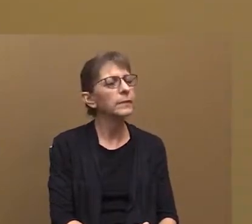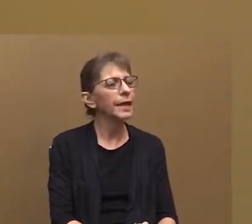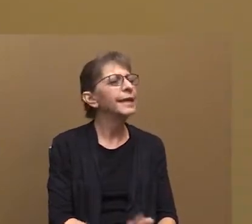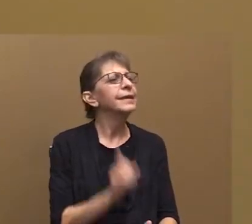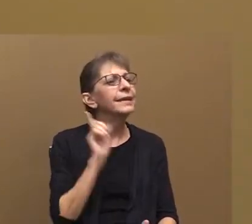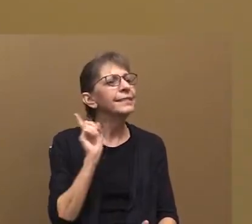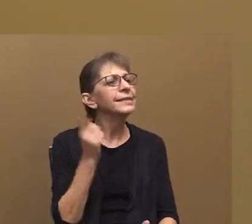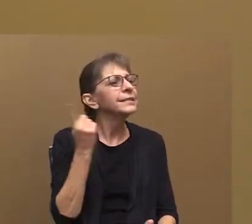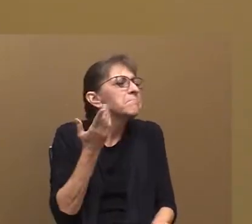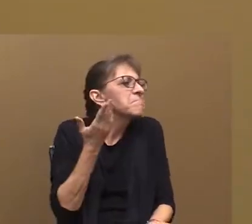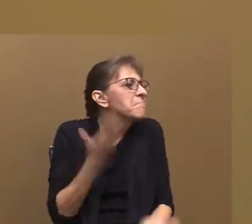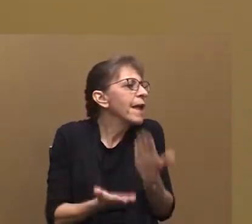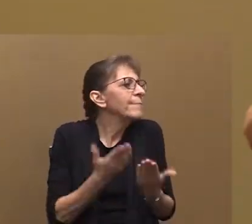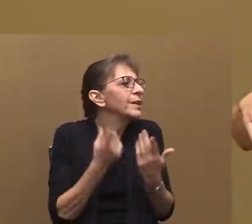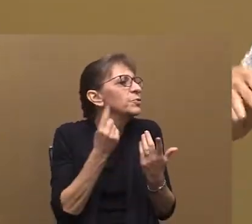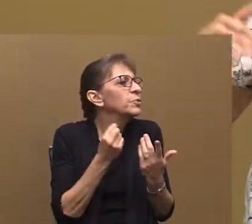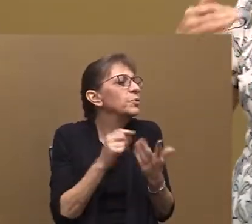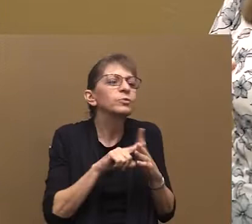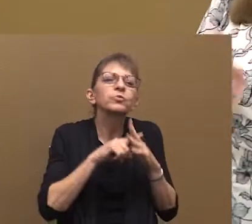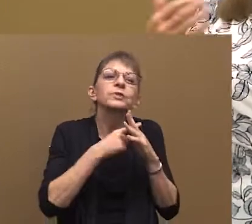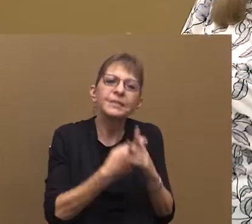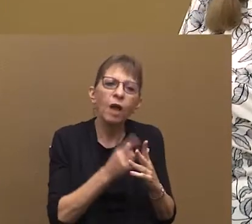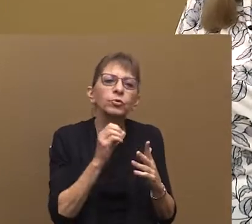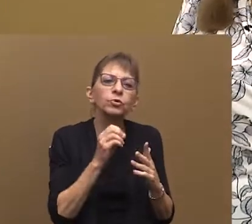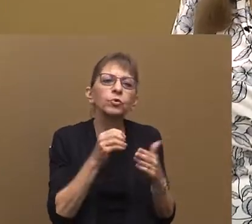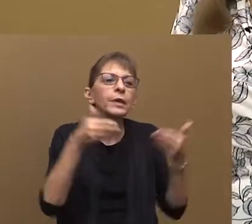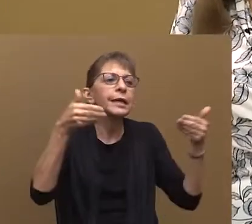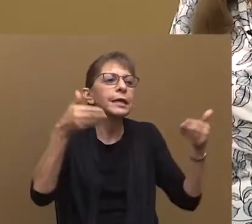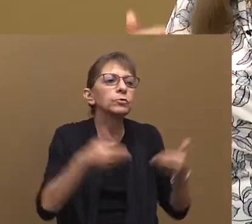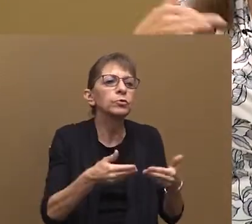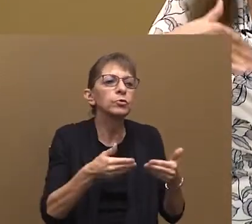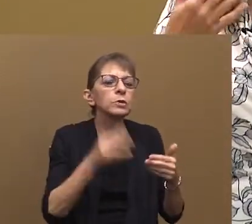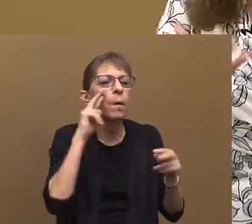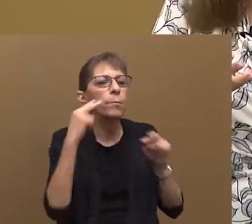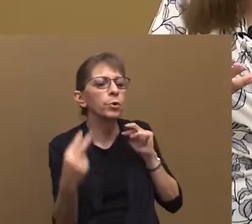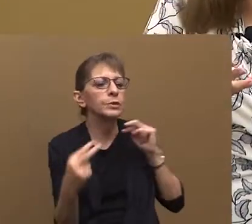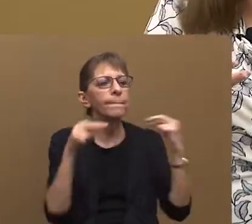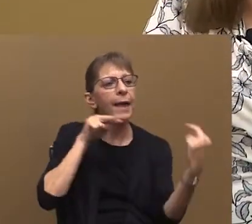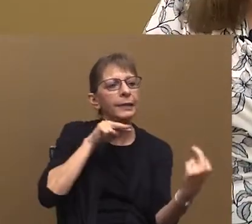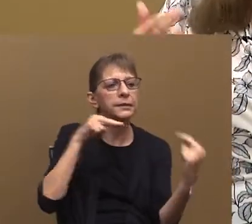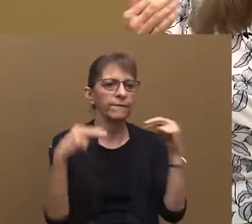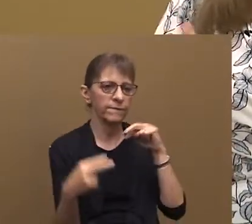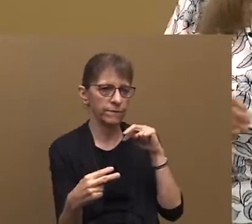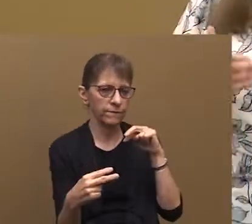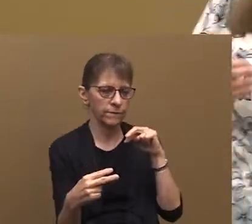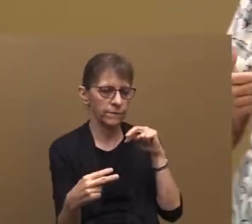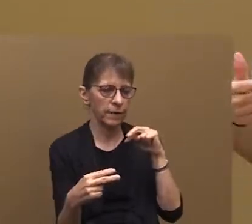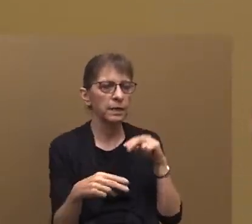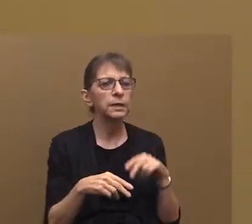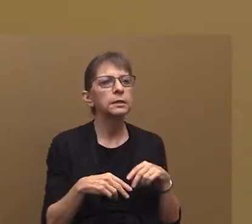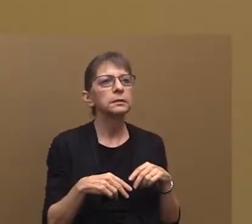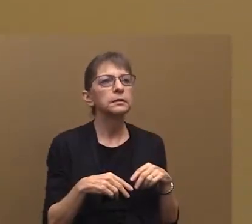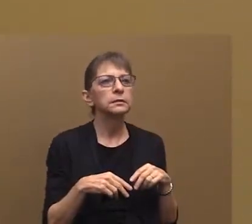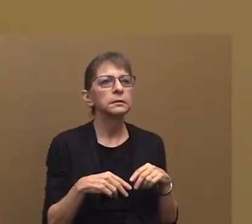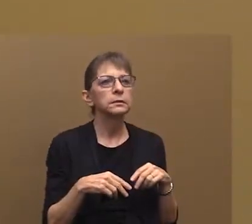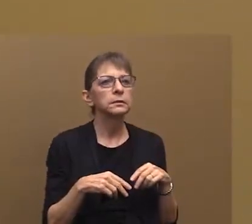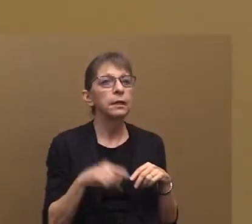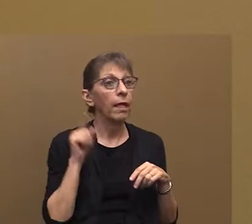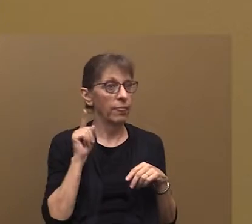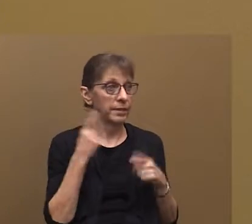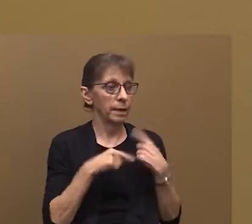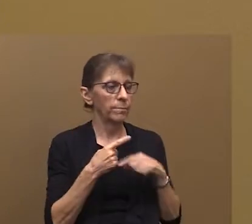is perhaps something you can do to start to introduce perspective taking. And this comes